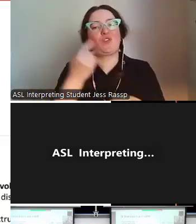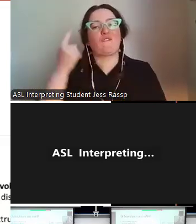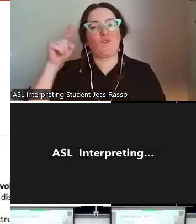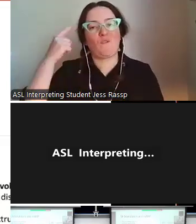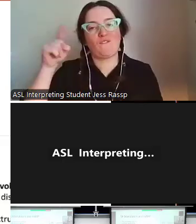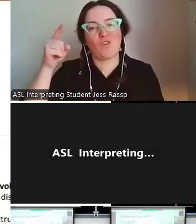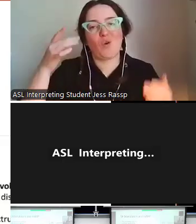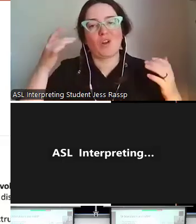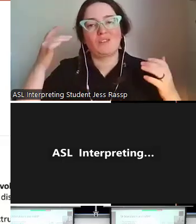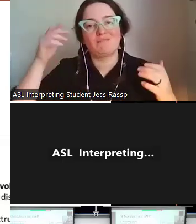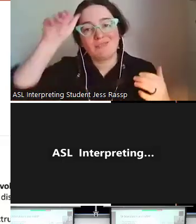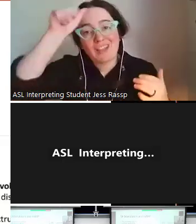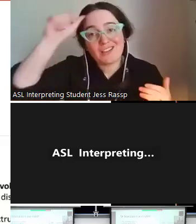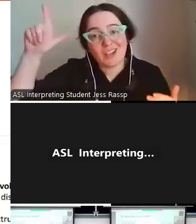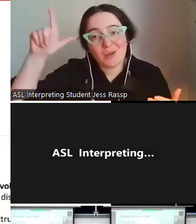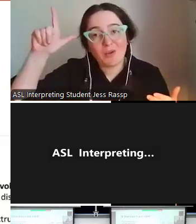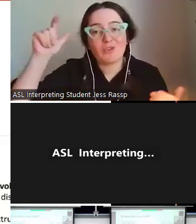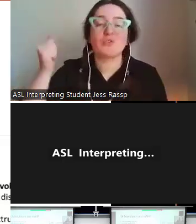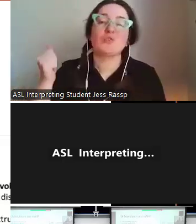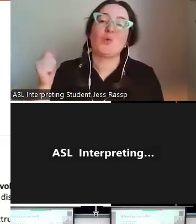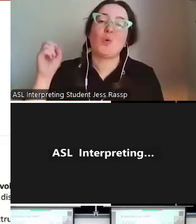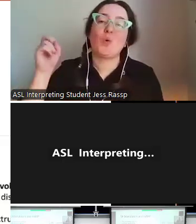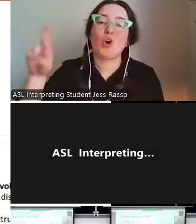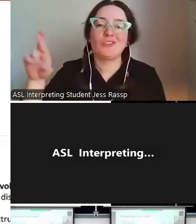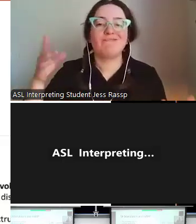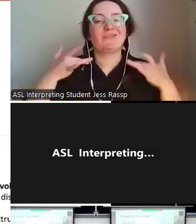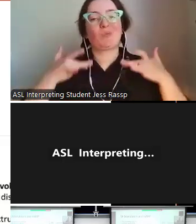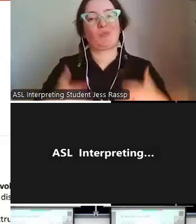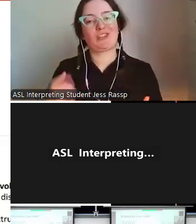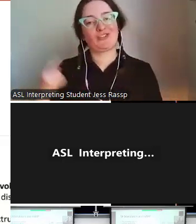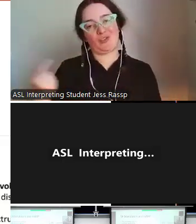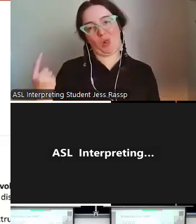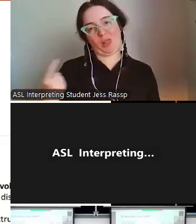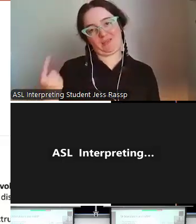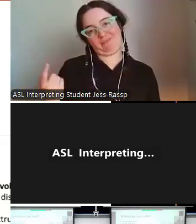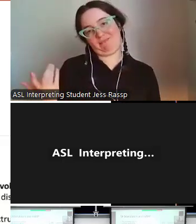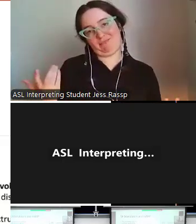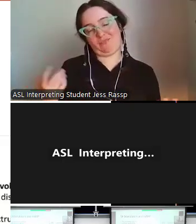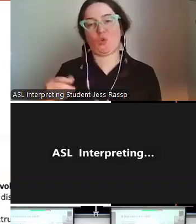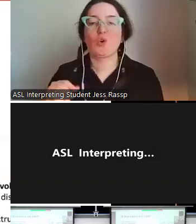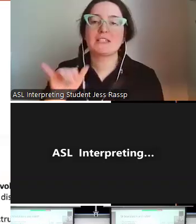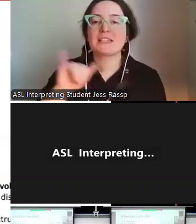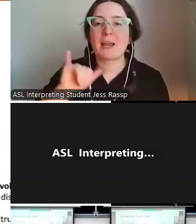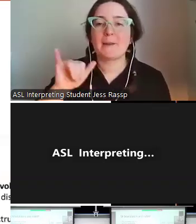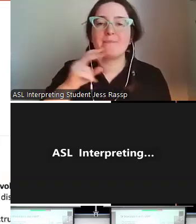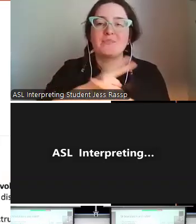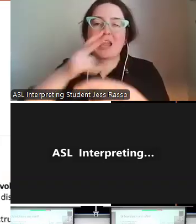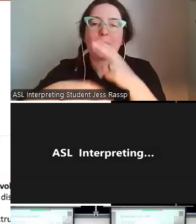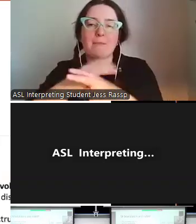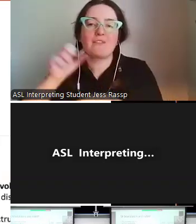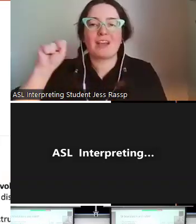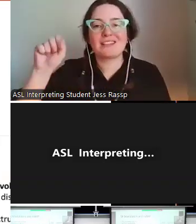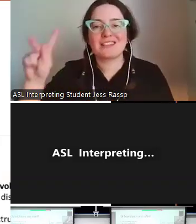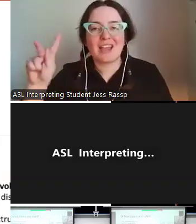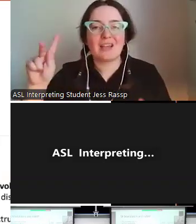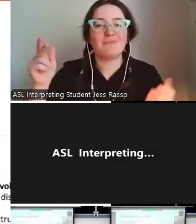style of inhibitor. I mean, the same style of SK, right? The same type. So it could be that it's a